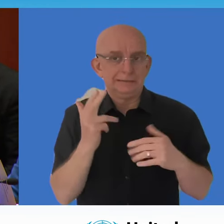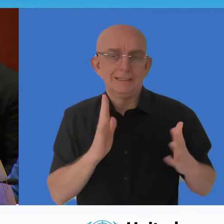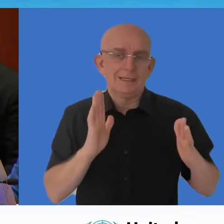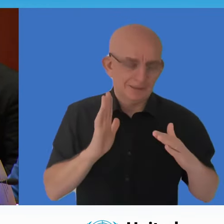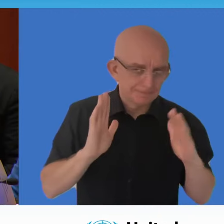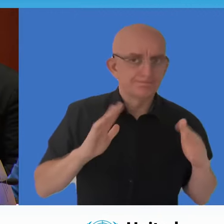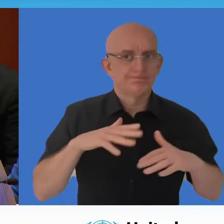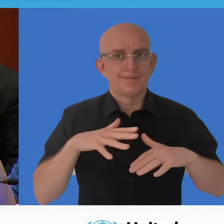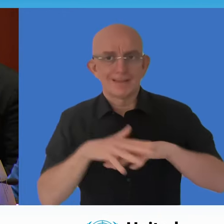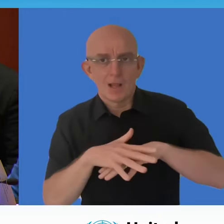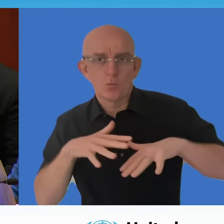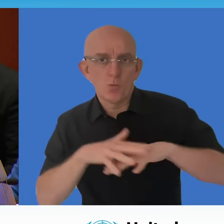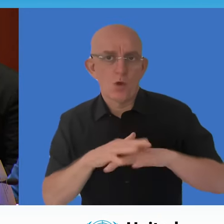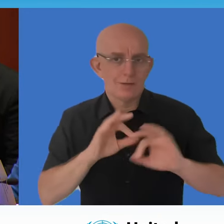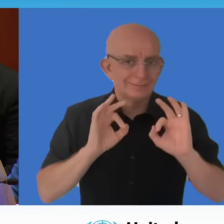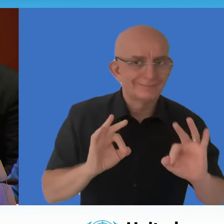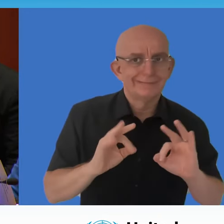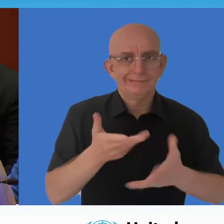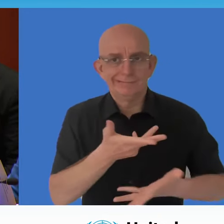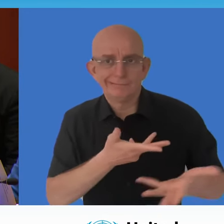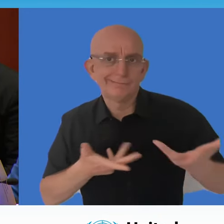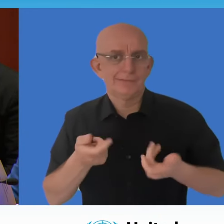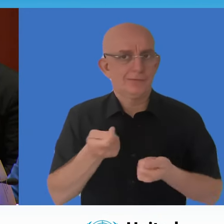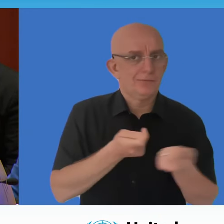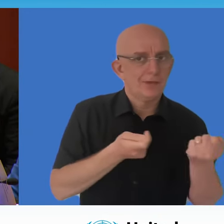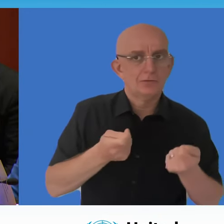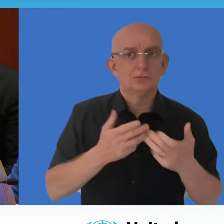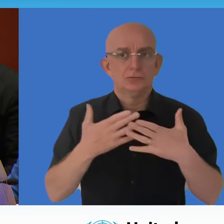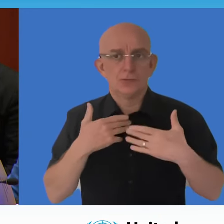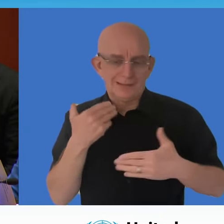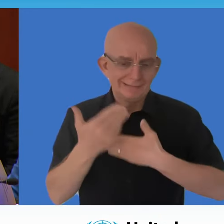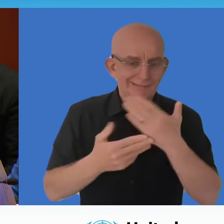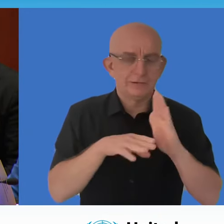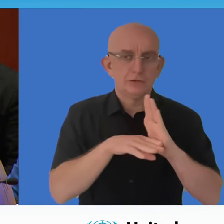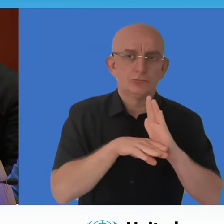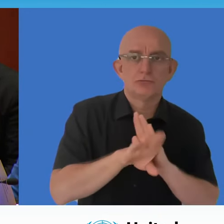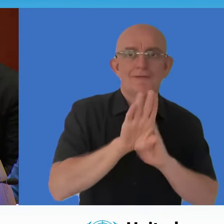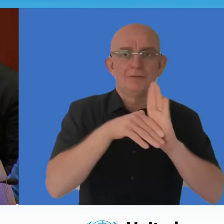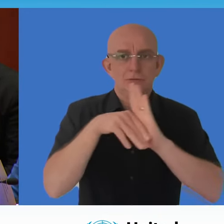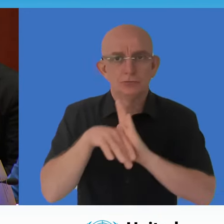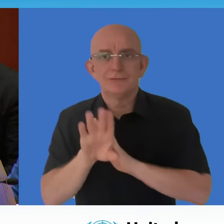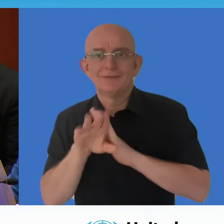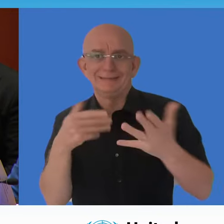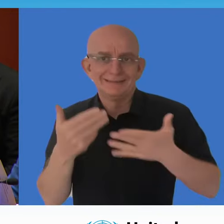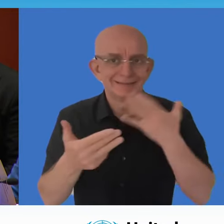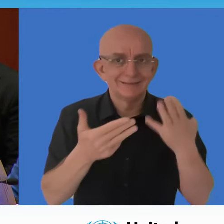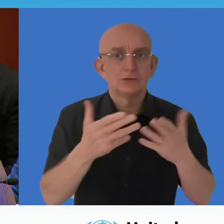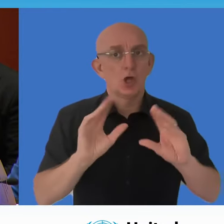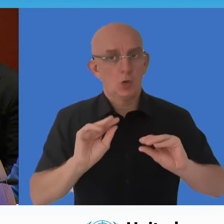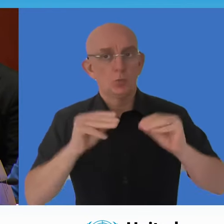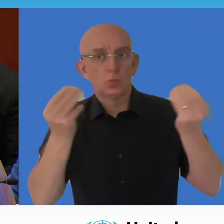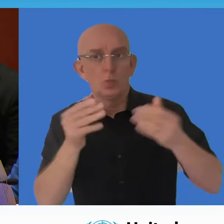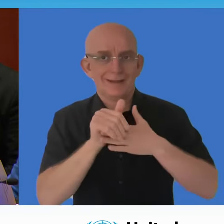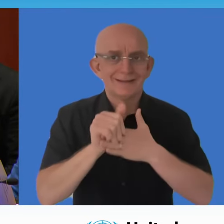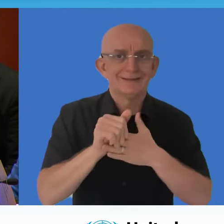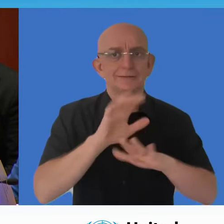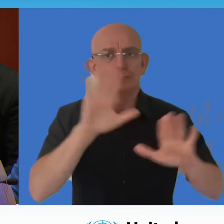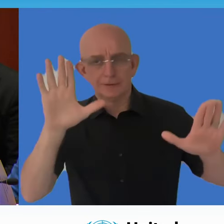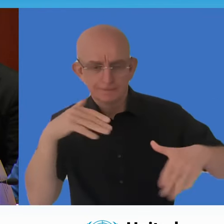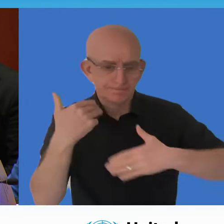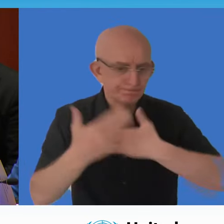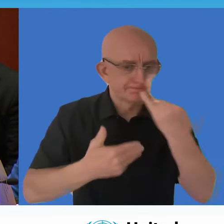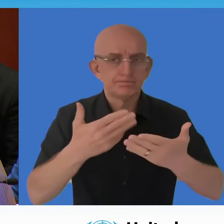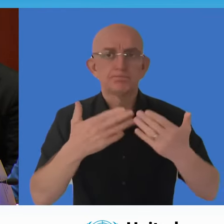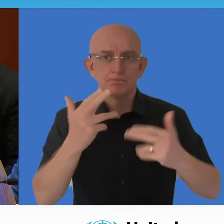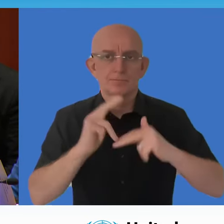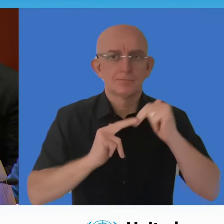managers for our recovery of young leaders who will be providers and developers of our new economy. We